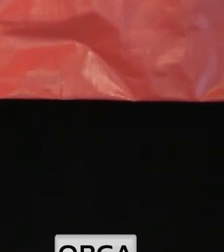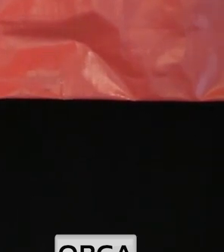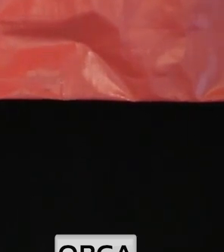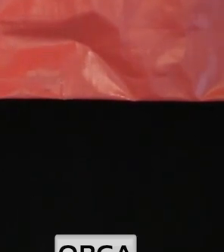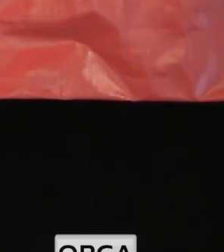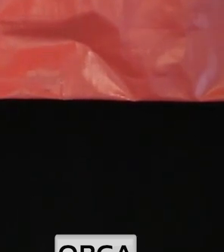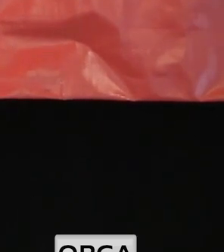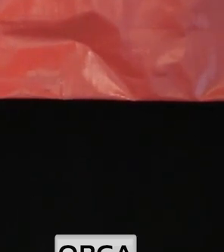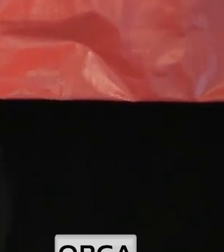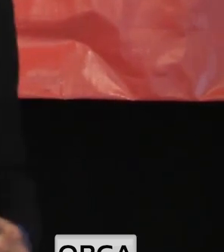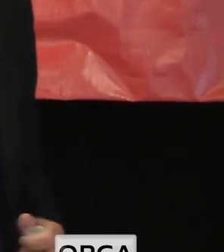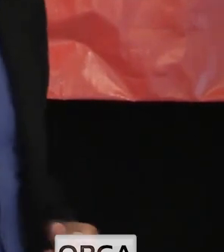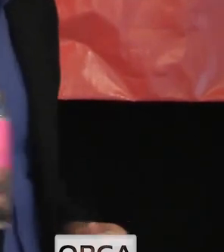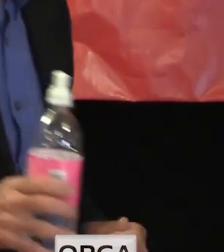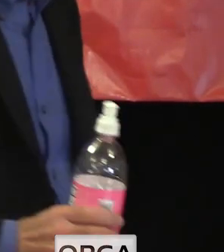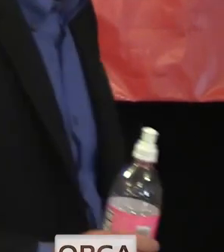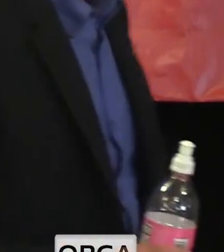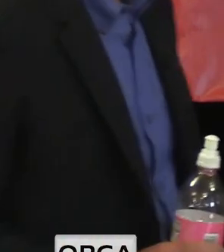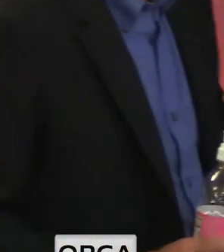much.